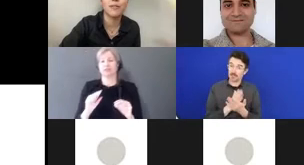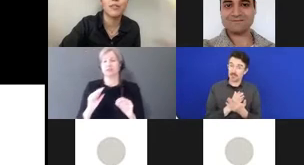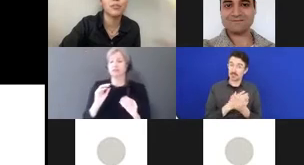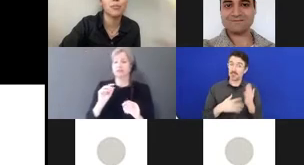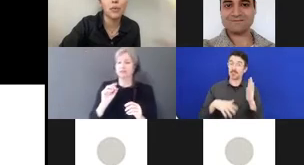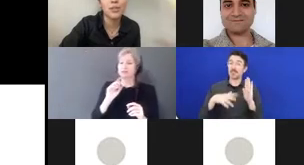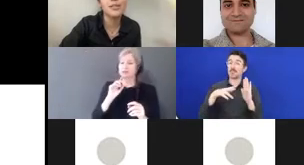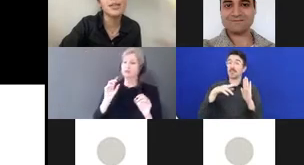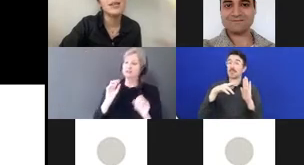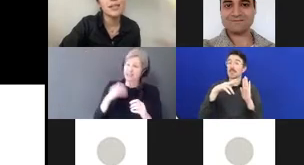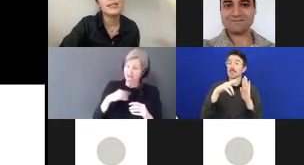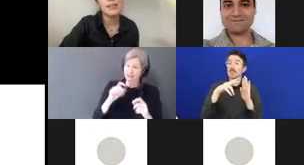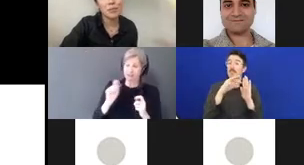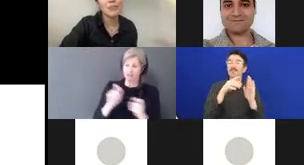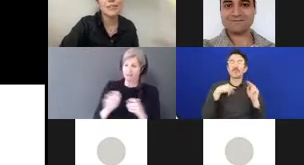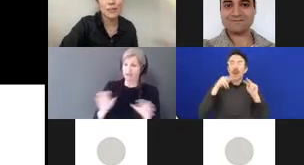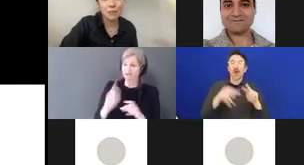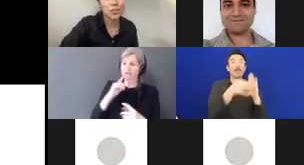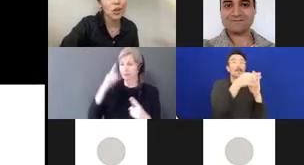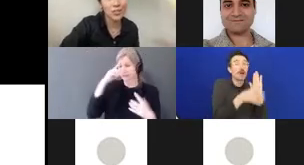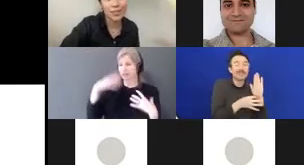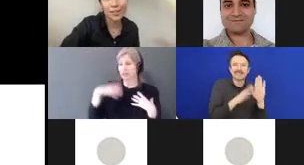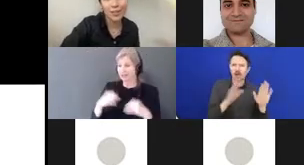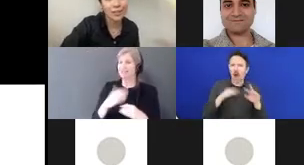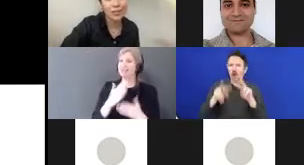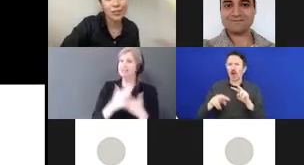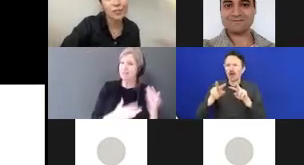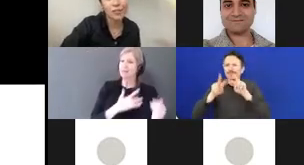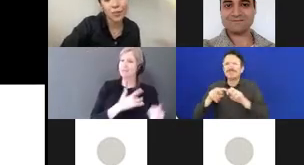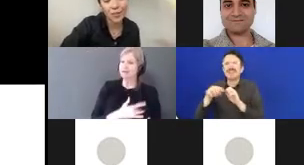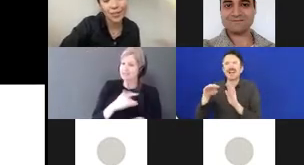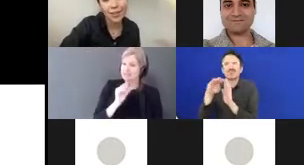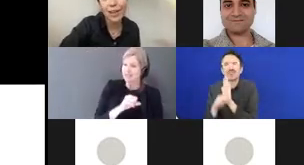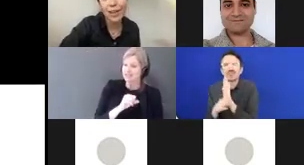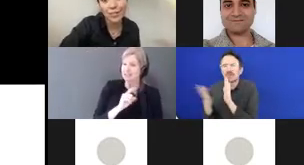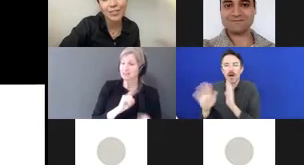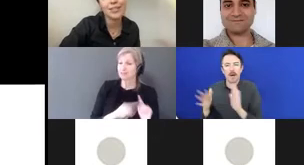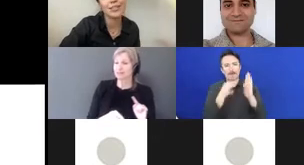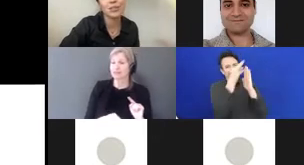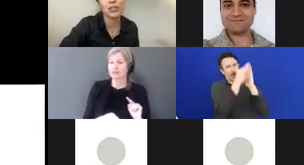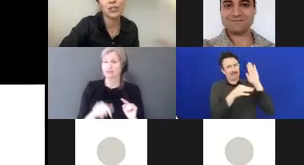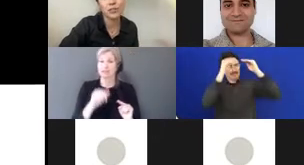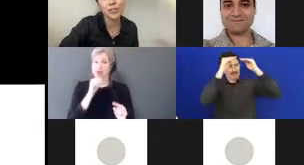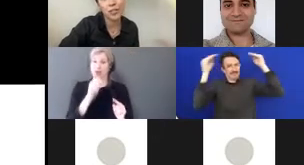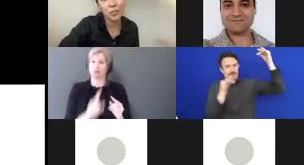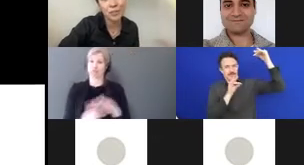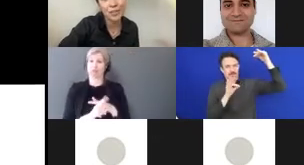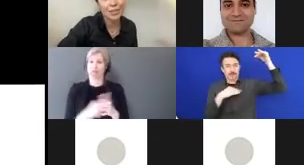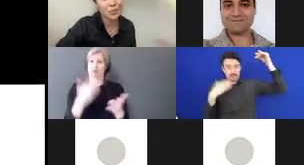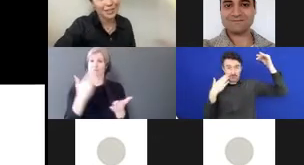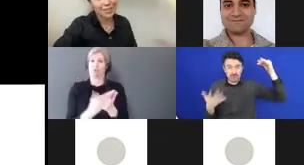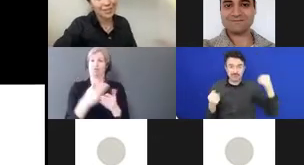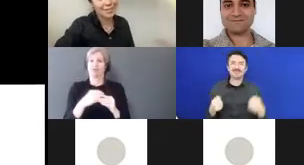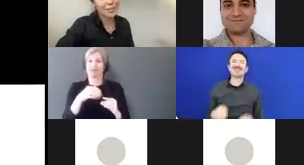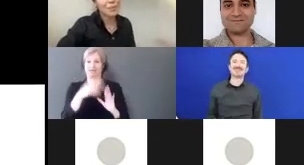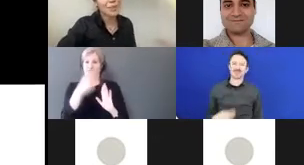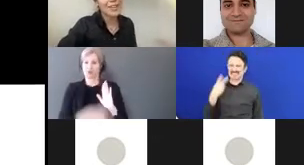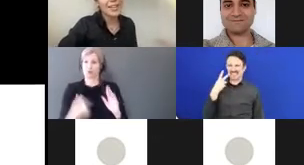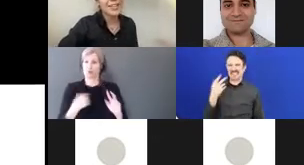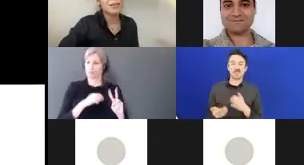health supports in some provinces, but not very evident in the majority of the documents that were